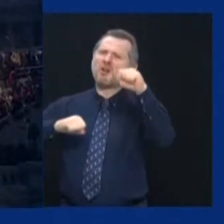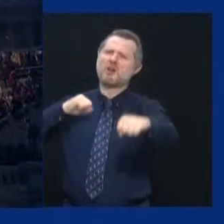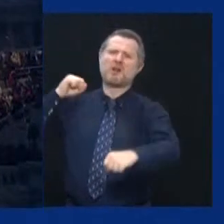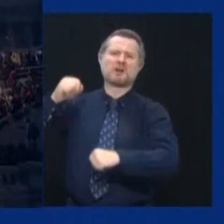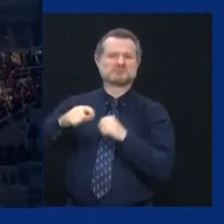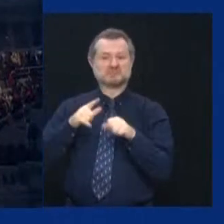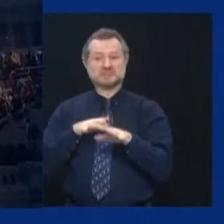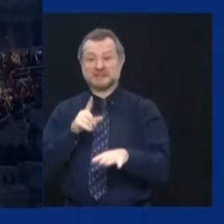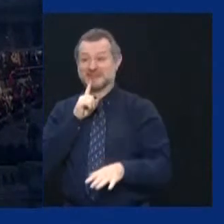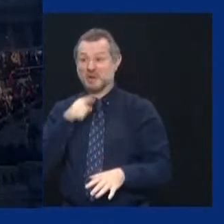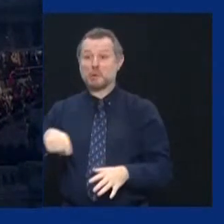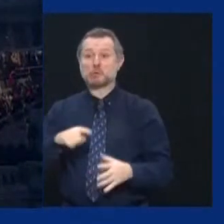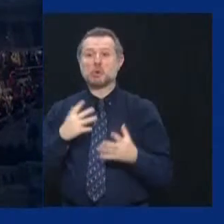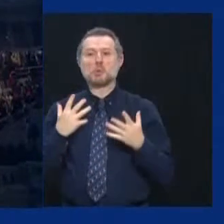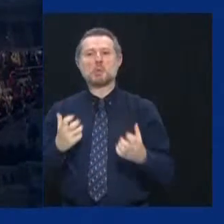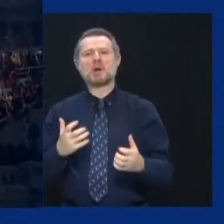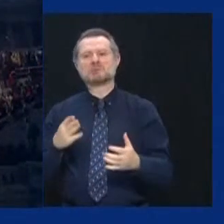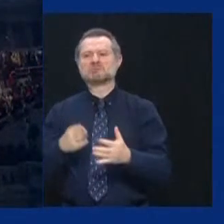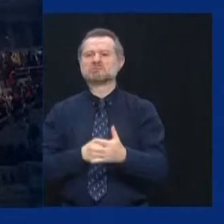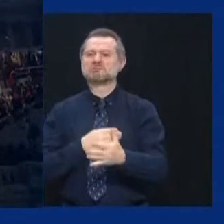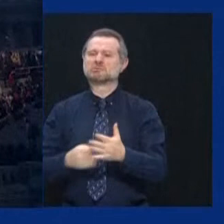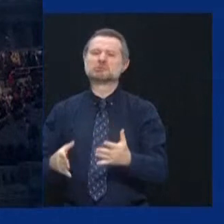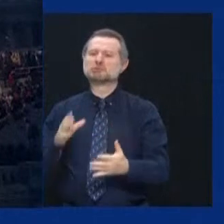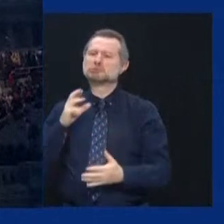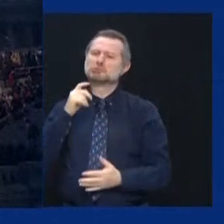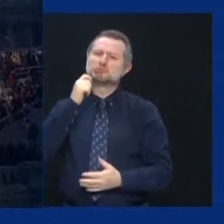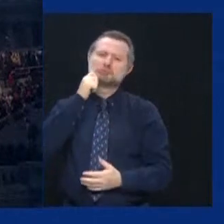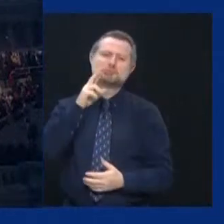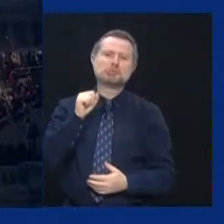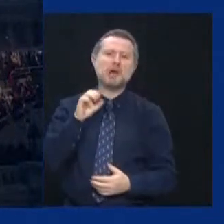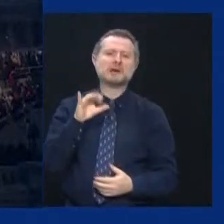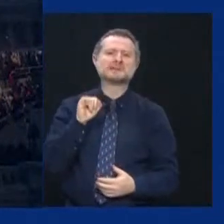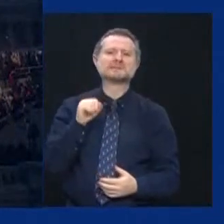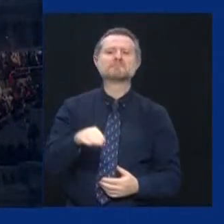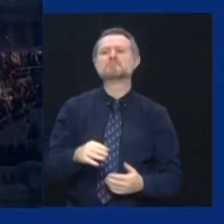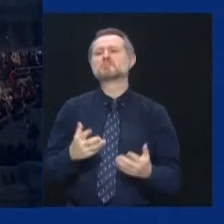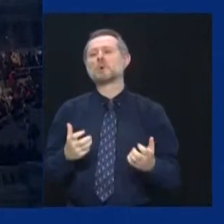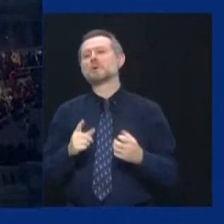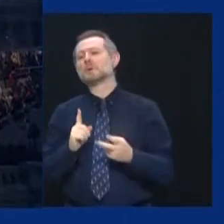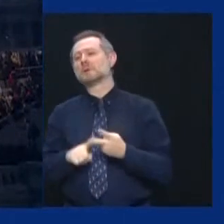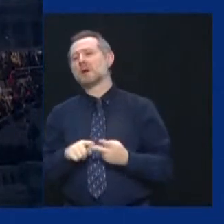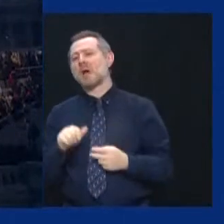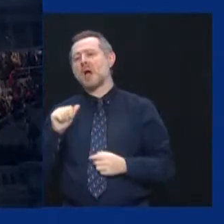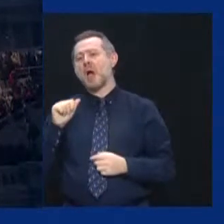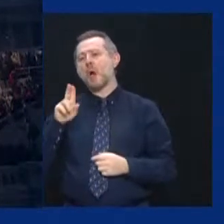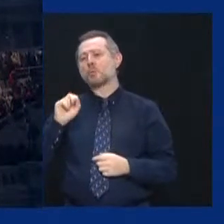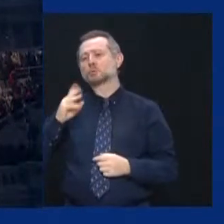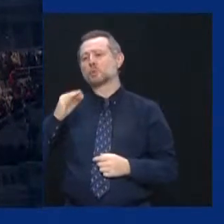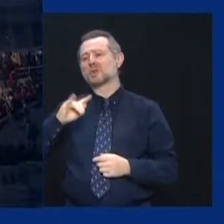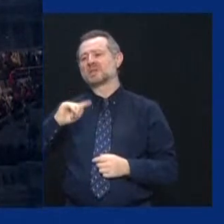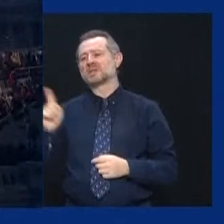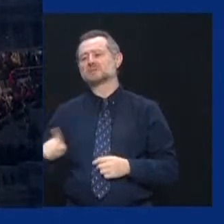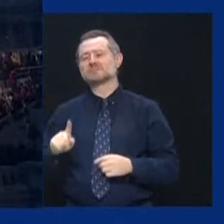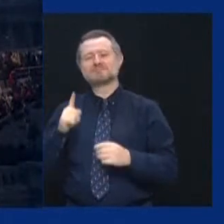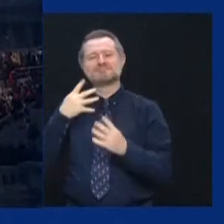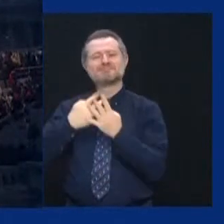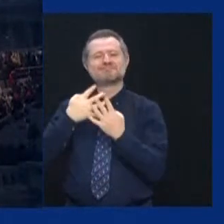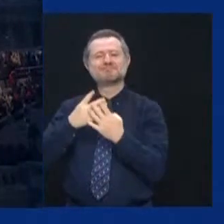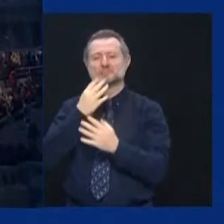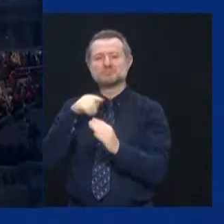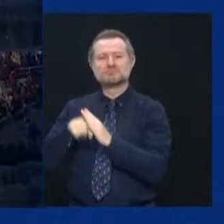racism. There was anti-Semitism, Camp Auschwitz. How disgusting